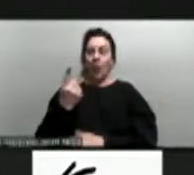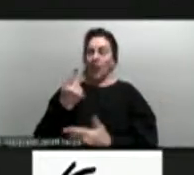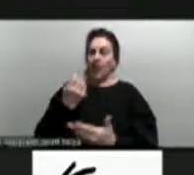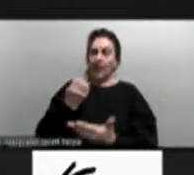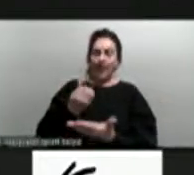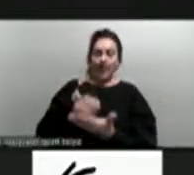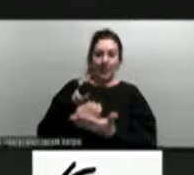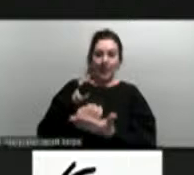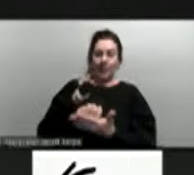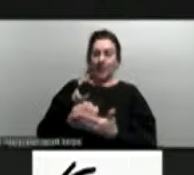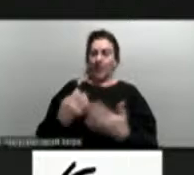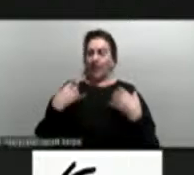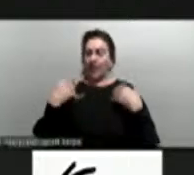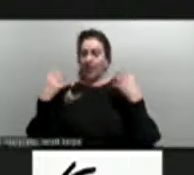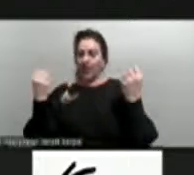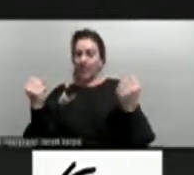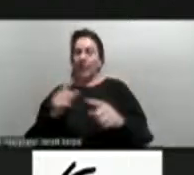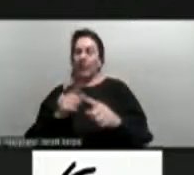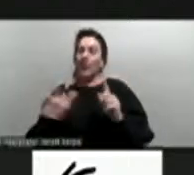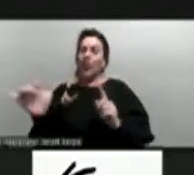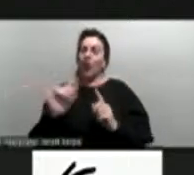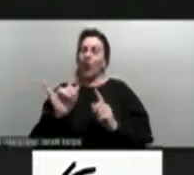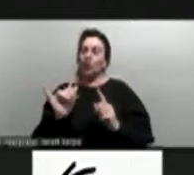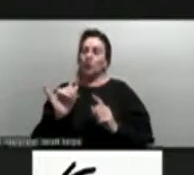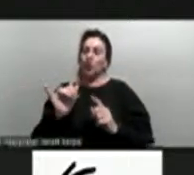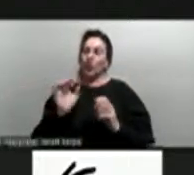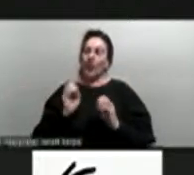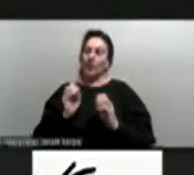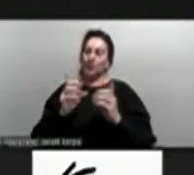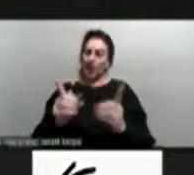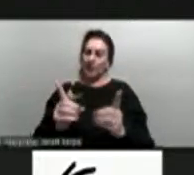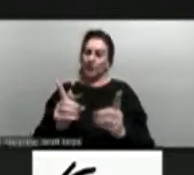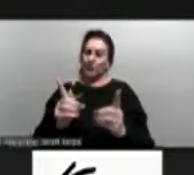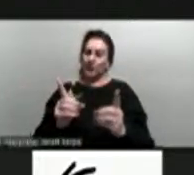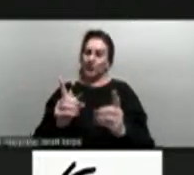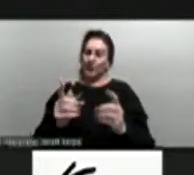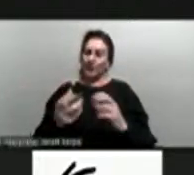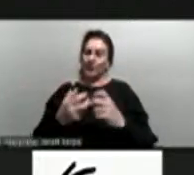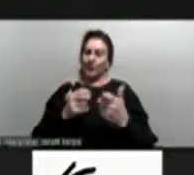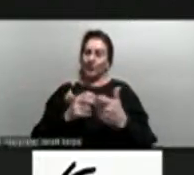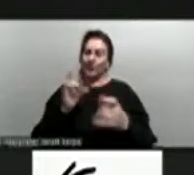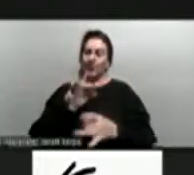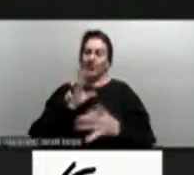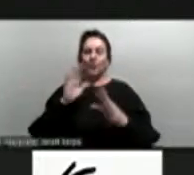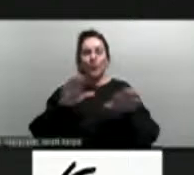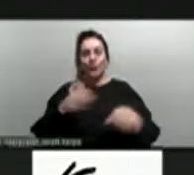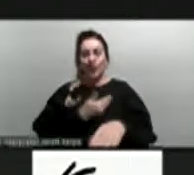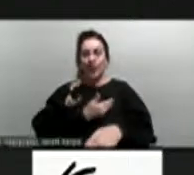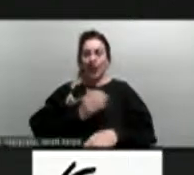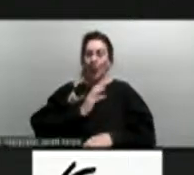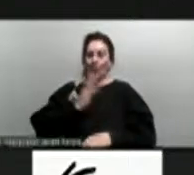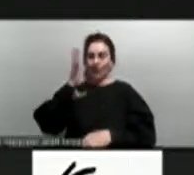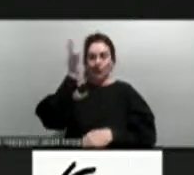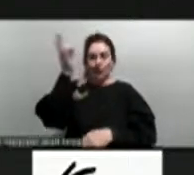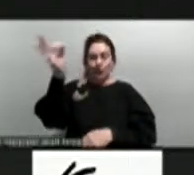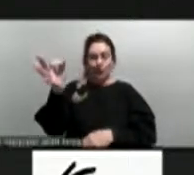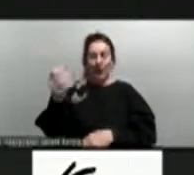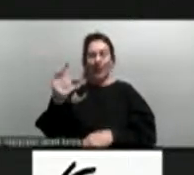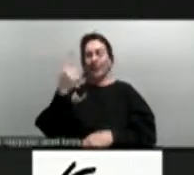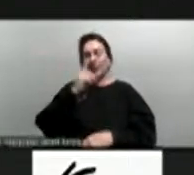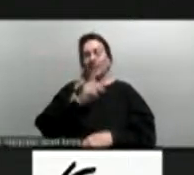crisis, but also an education crisis in our community. Children are our future, and I think it's imperative that the